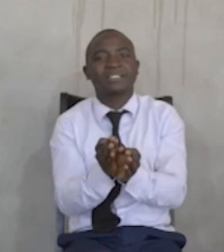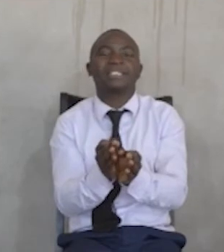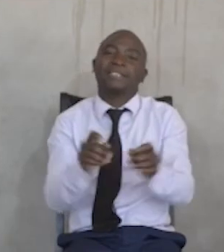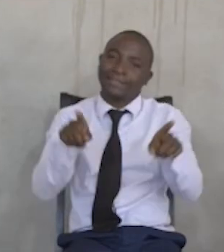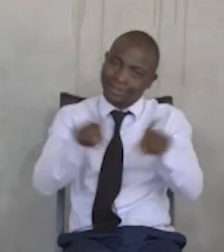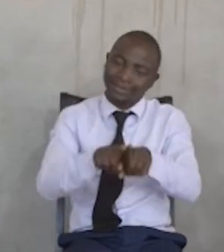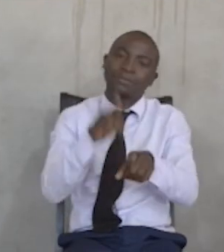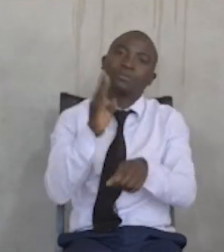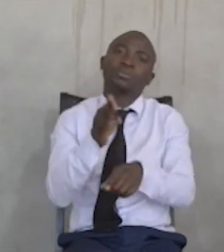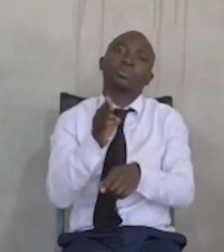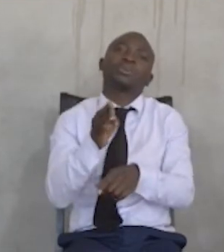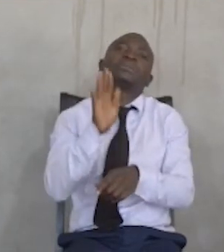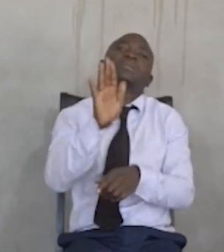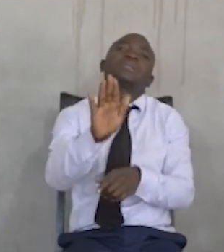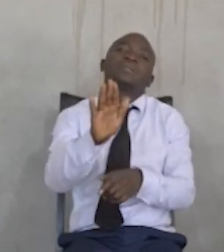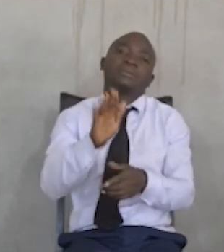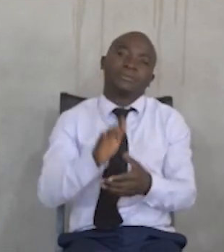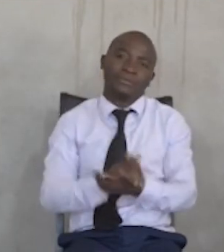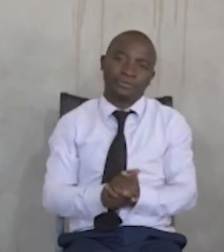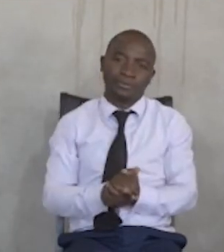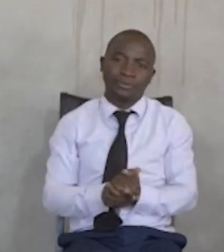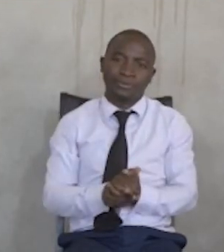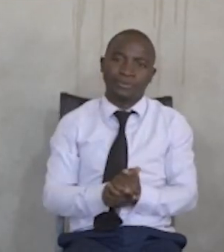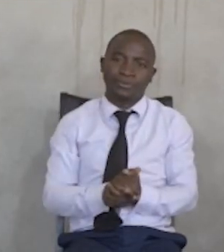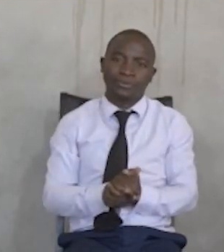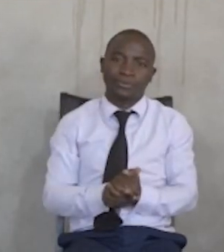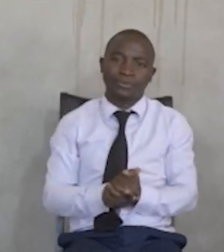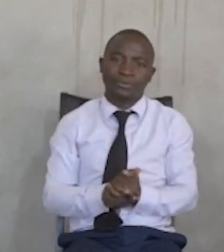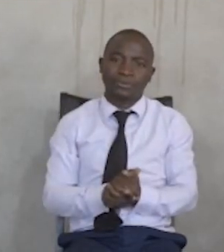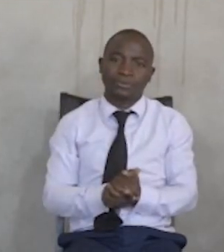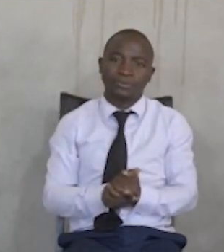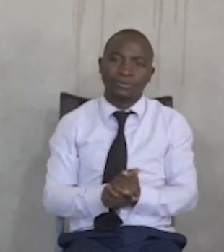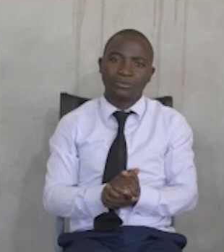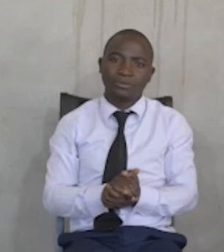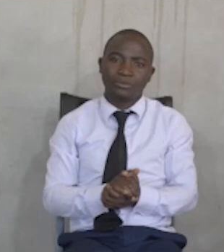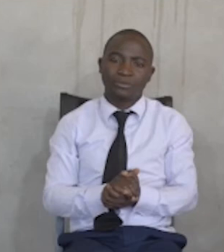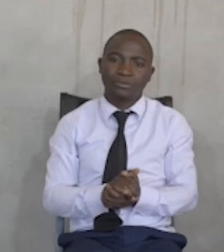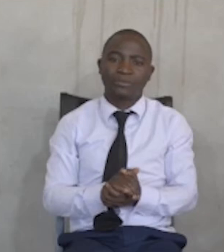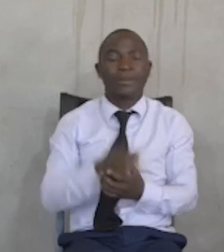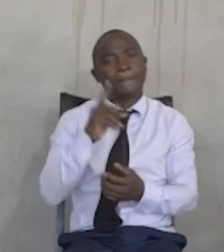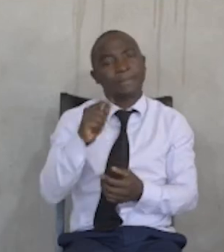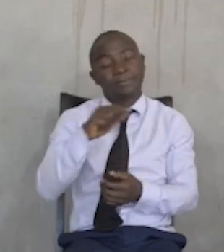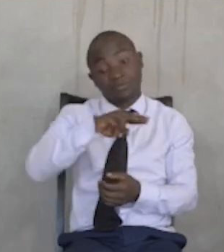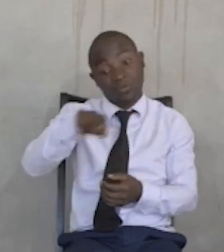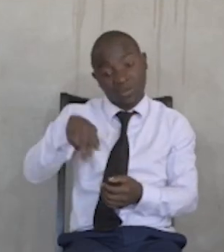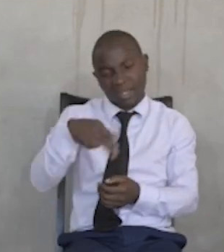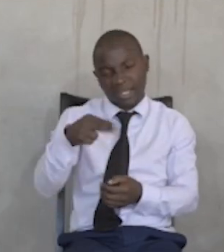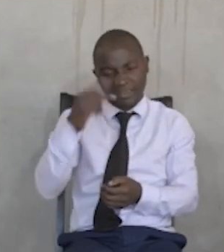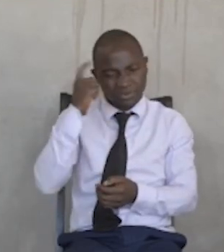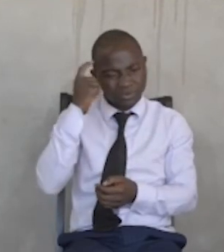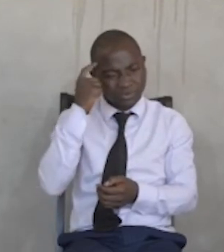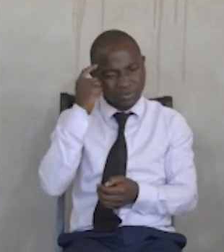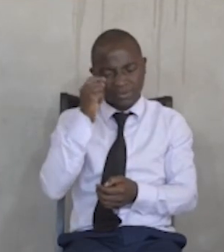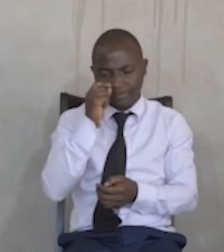similar problem. But for us to really confirm that this is a genetic